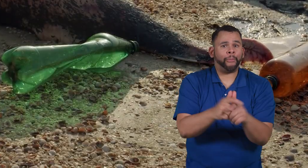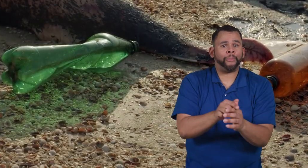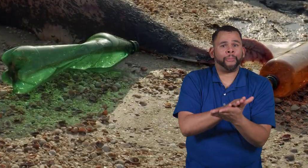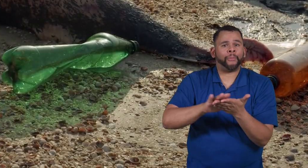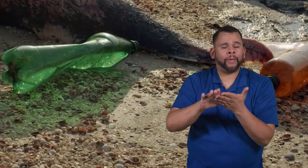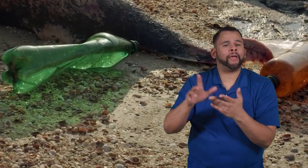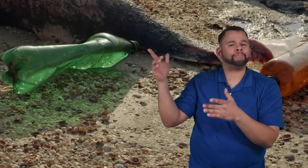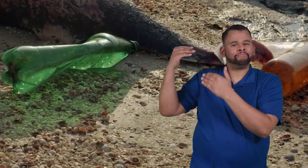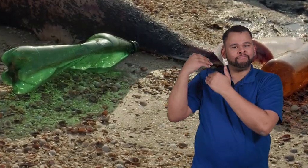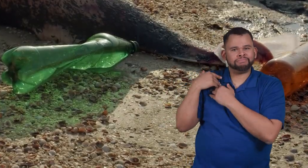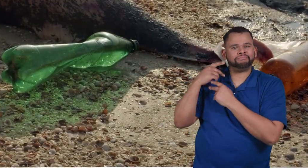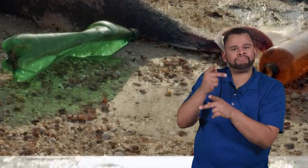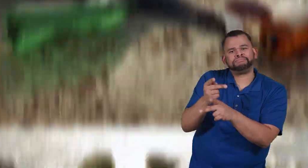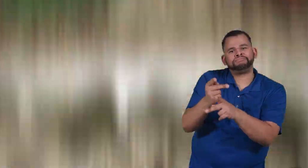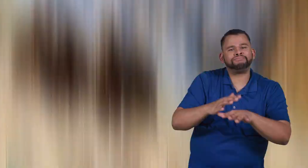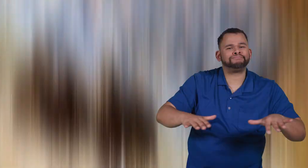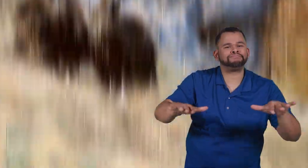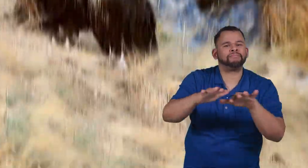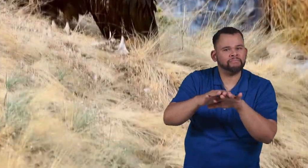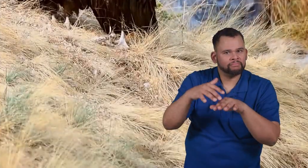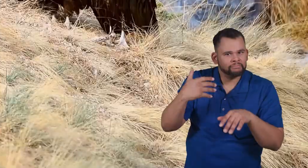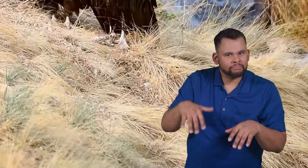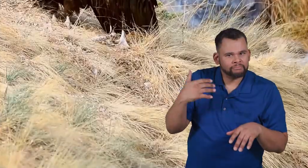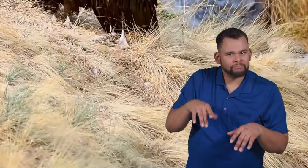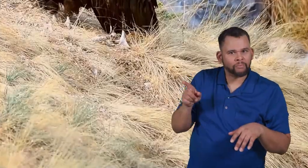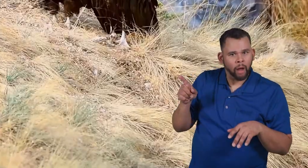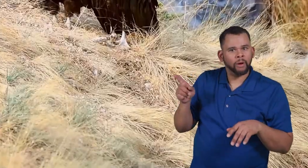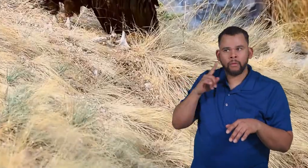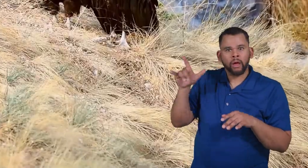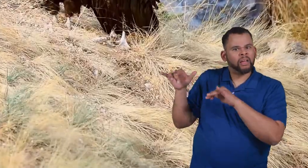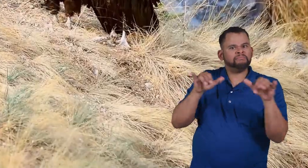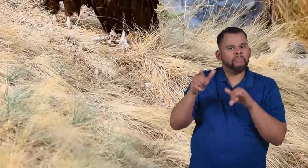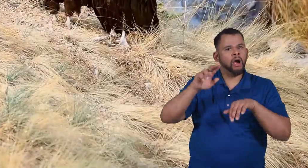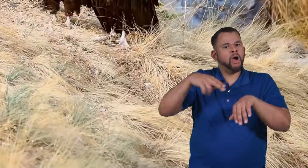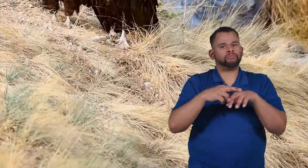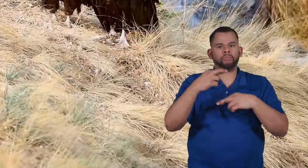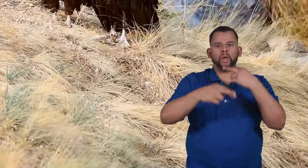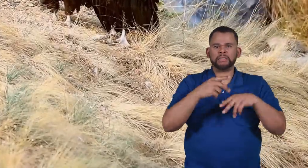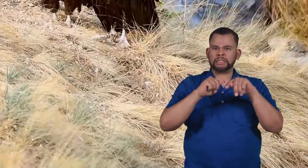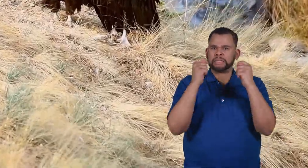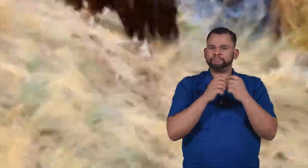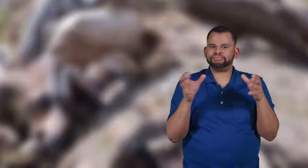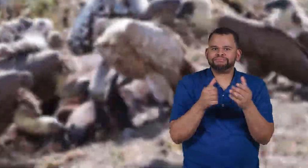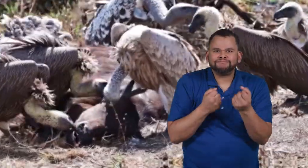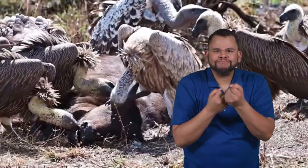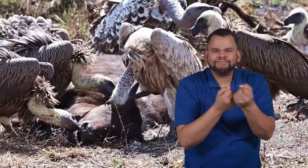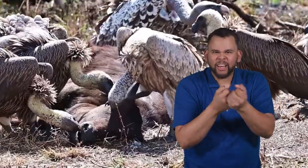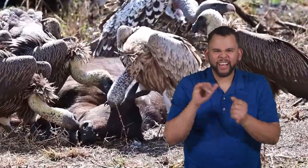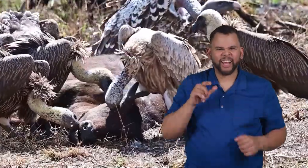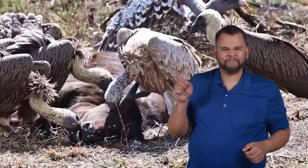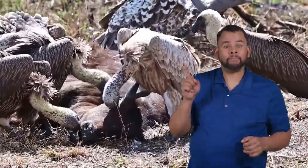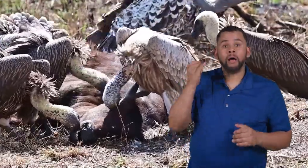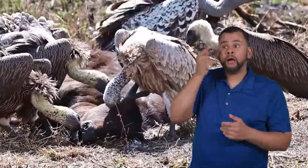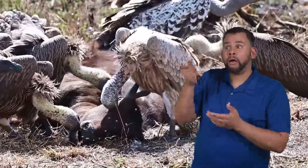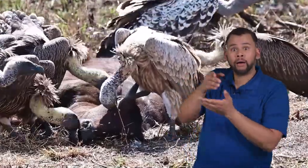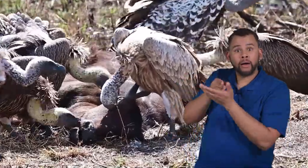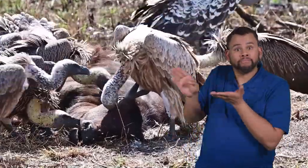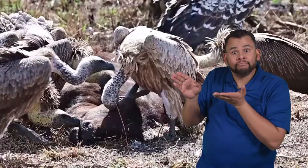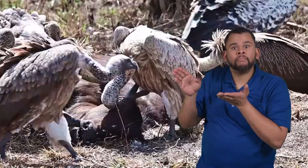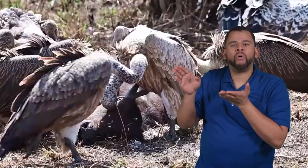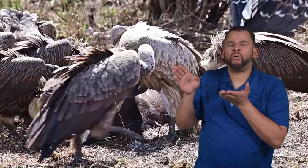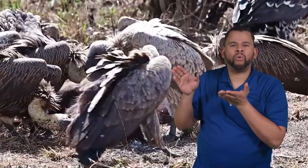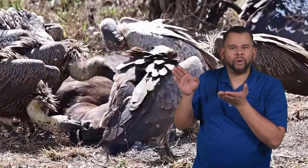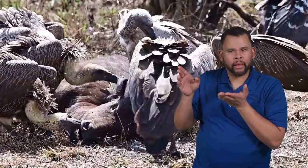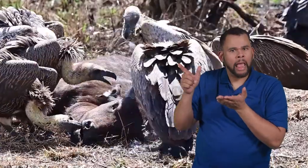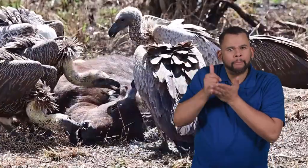diseases and keeps the environment clean. Vultures are much like nature's recycling team. By removing dead animals,